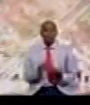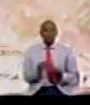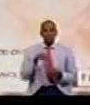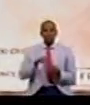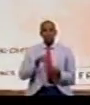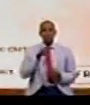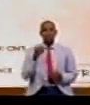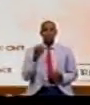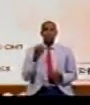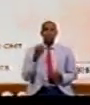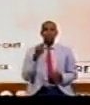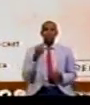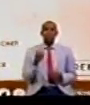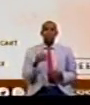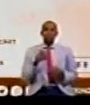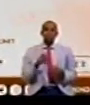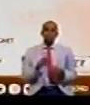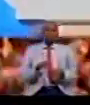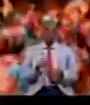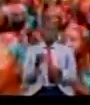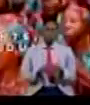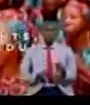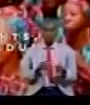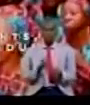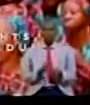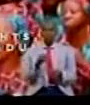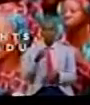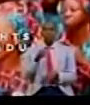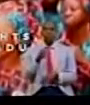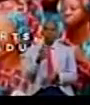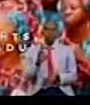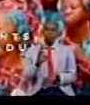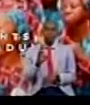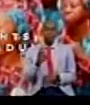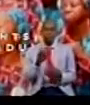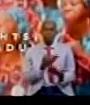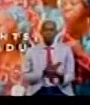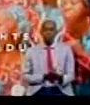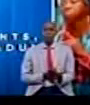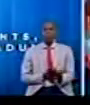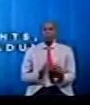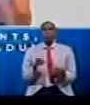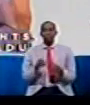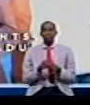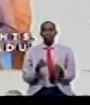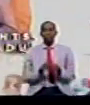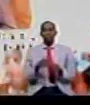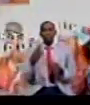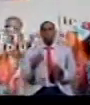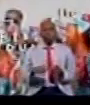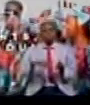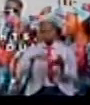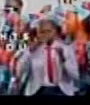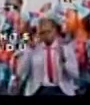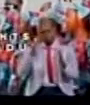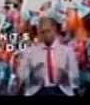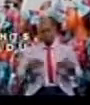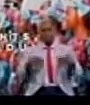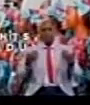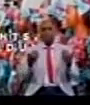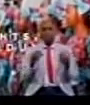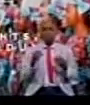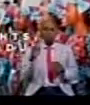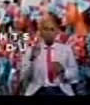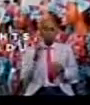distance. They are no longer walking side by side with the Lord again. We want to pray tonight. Are there people among us here